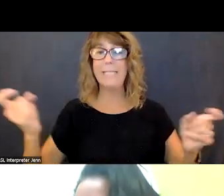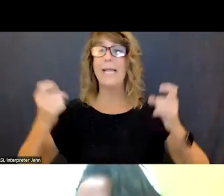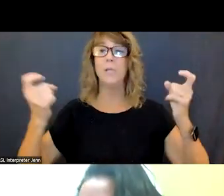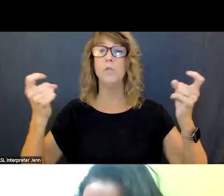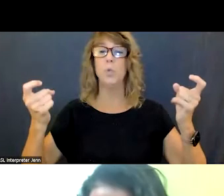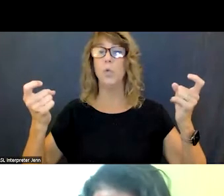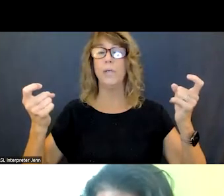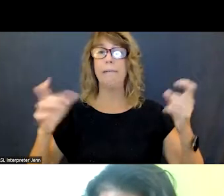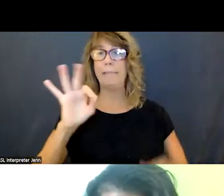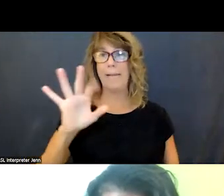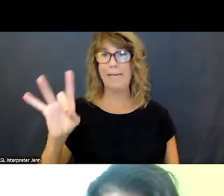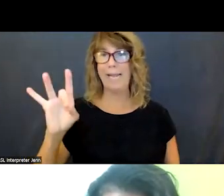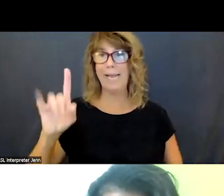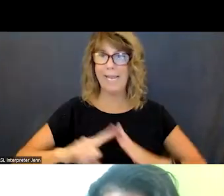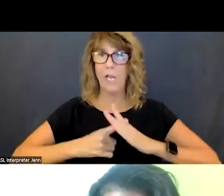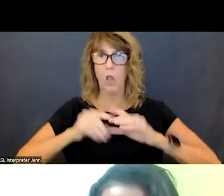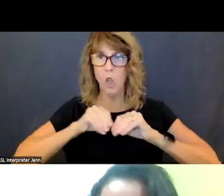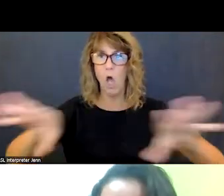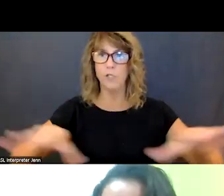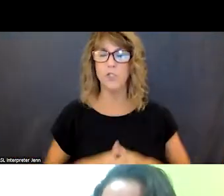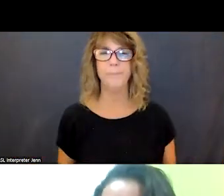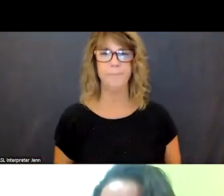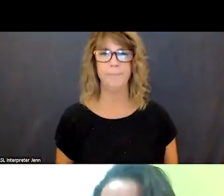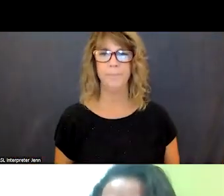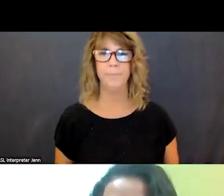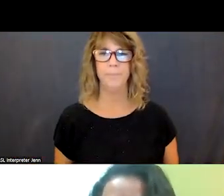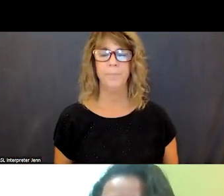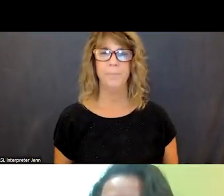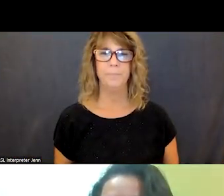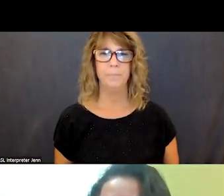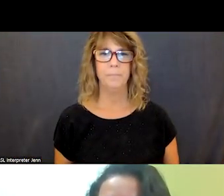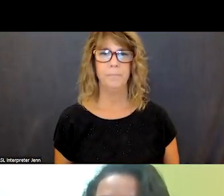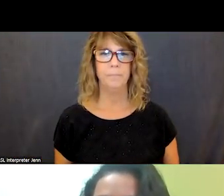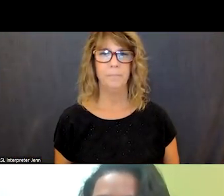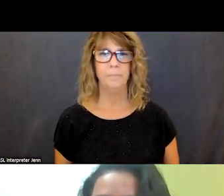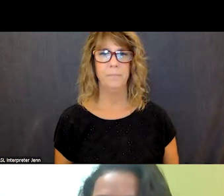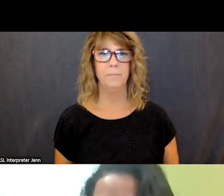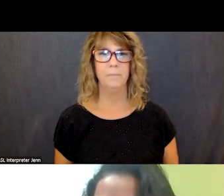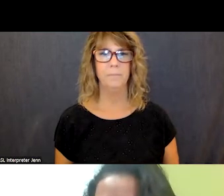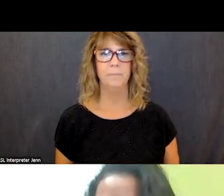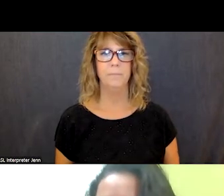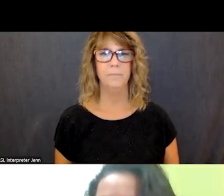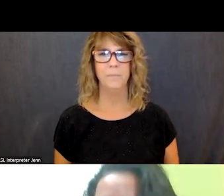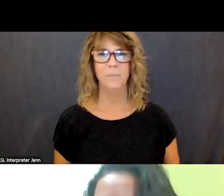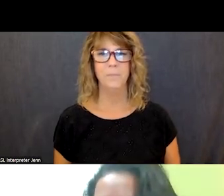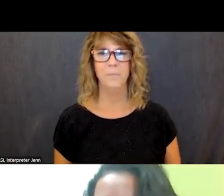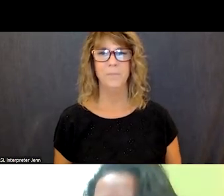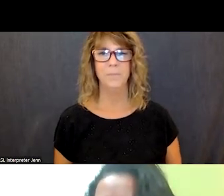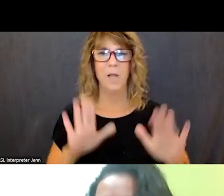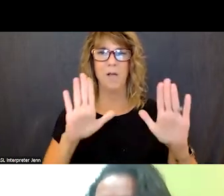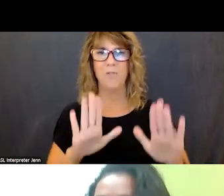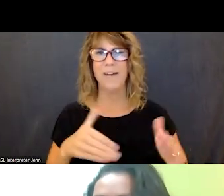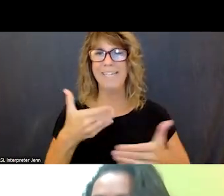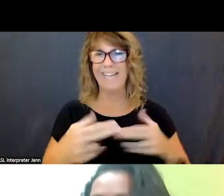celebratory 988 launch. I'd like to talk about, yes, next slide would be